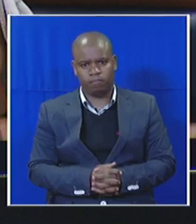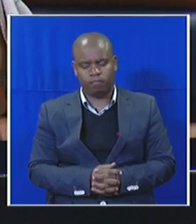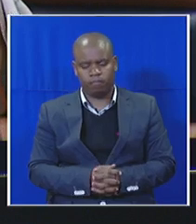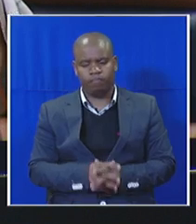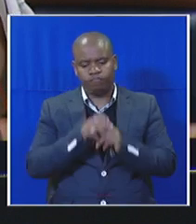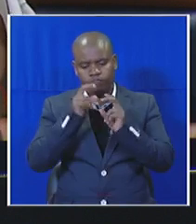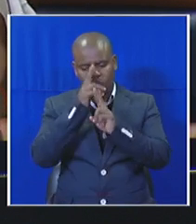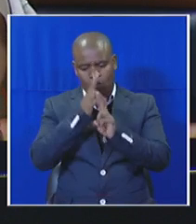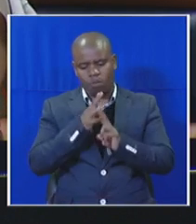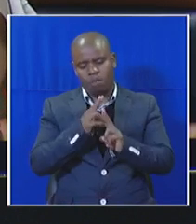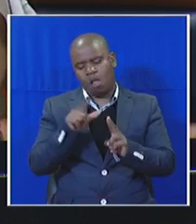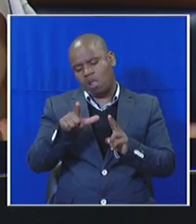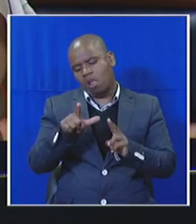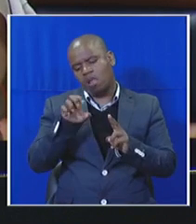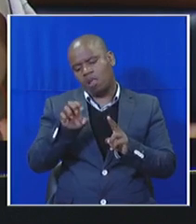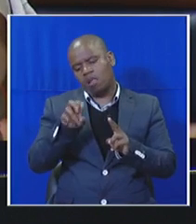Honorable Hill Lewis.